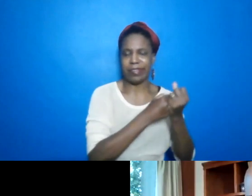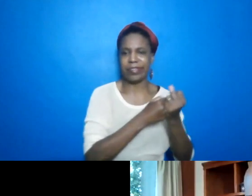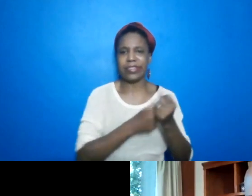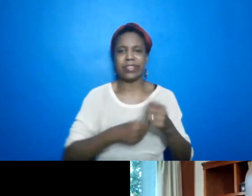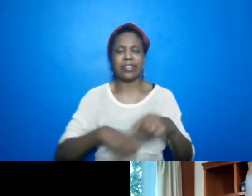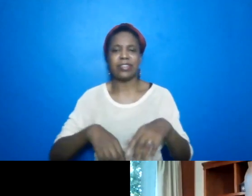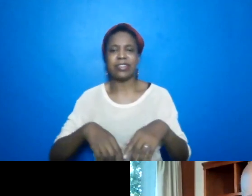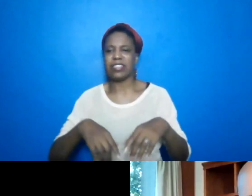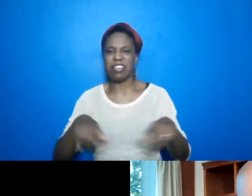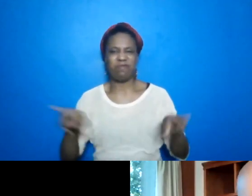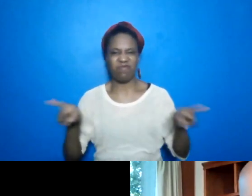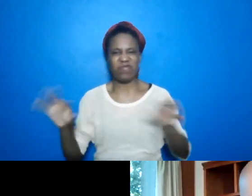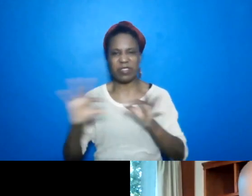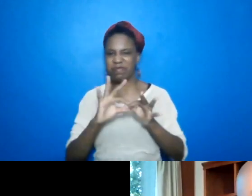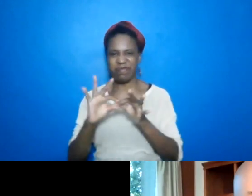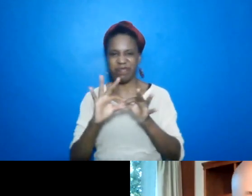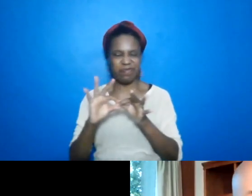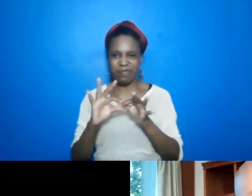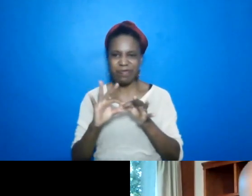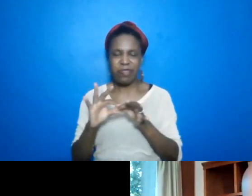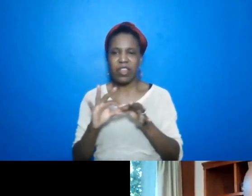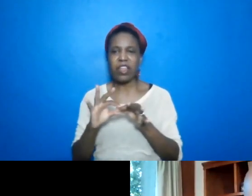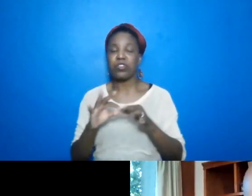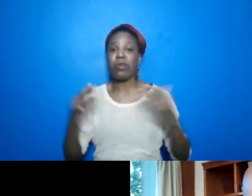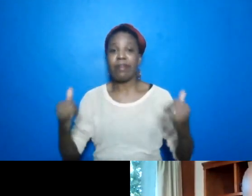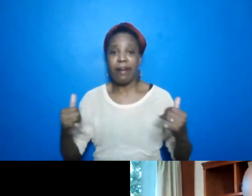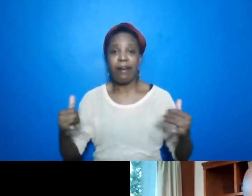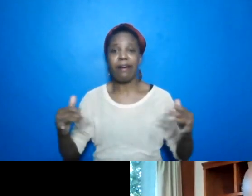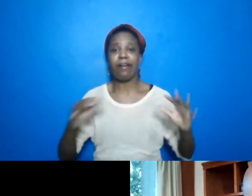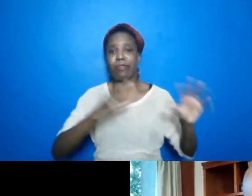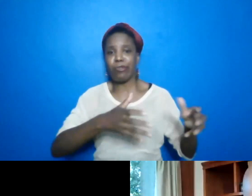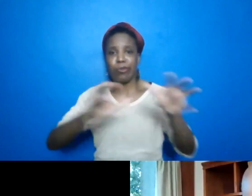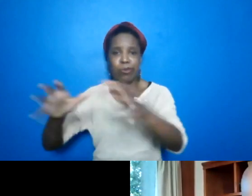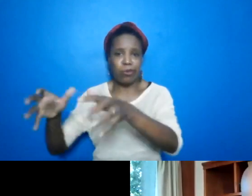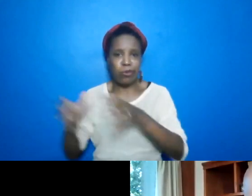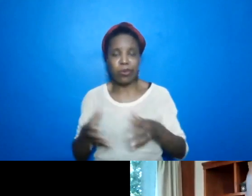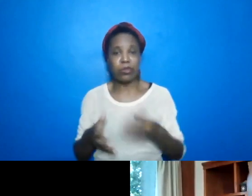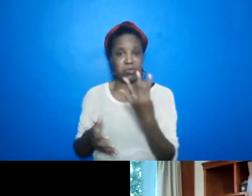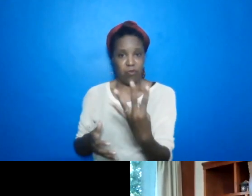all together and we asked a question over the course of 6